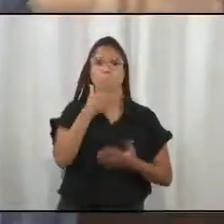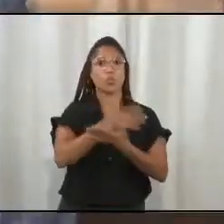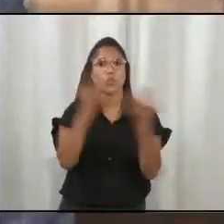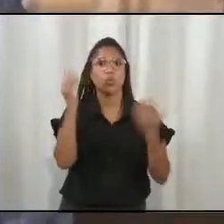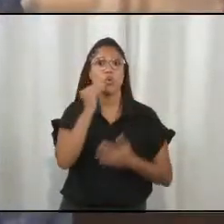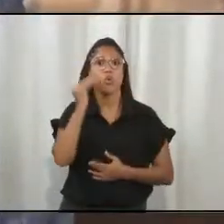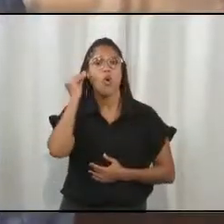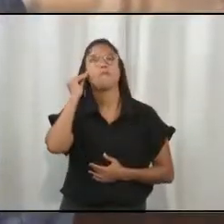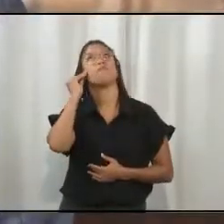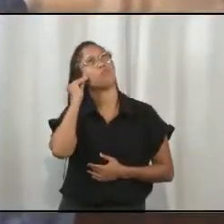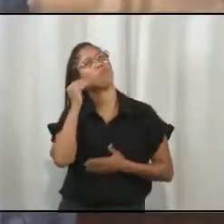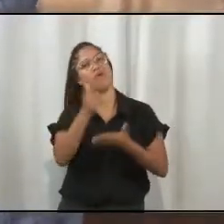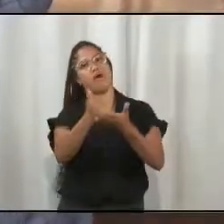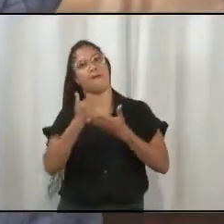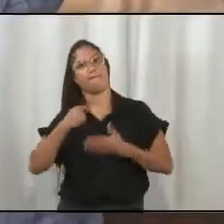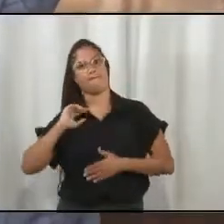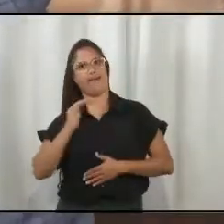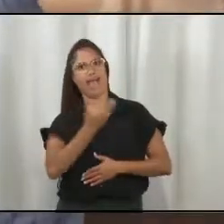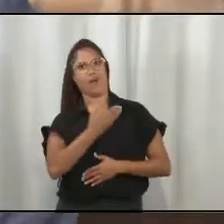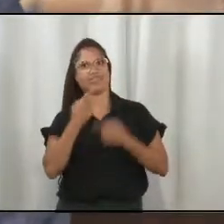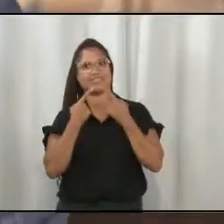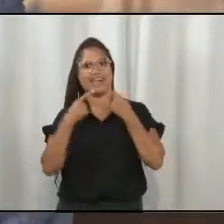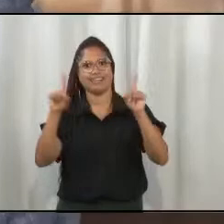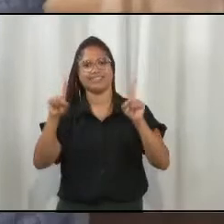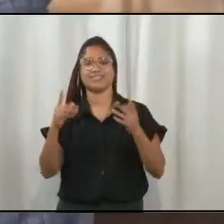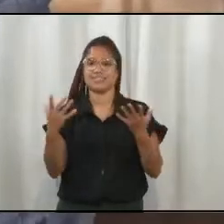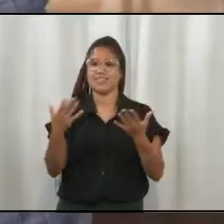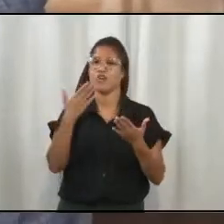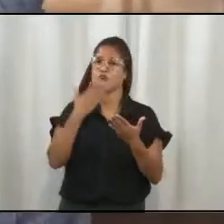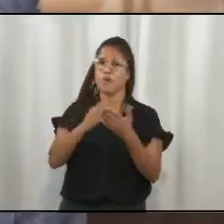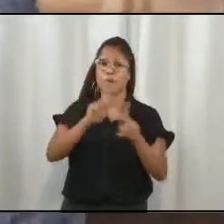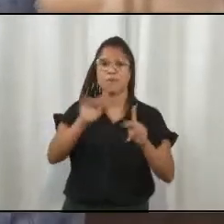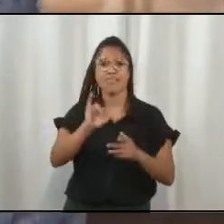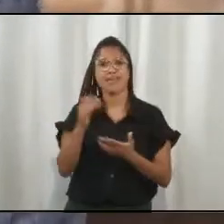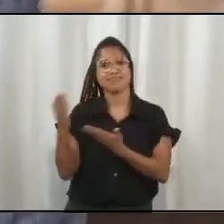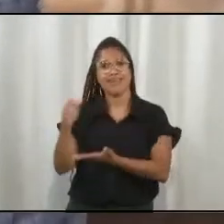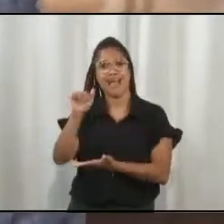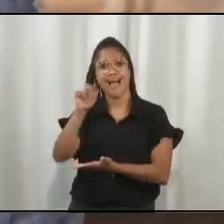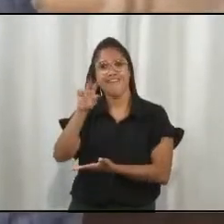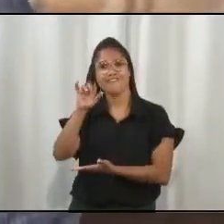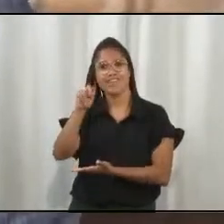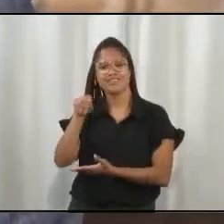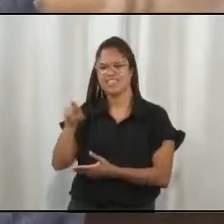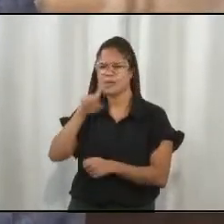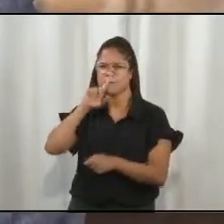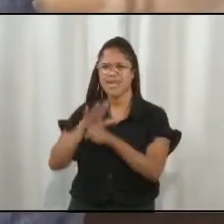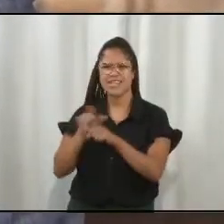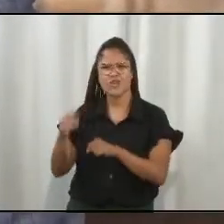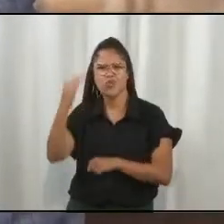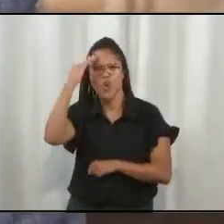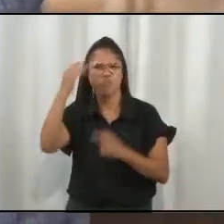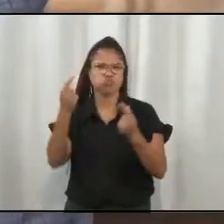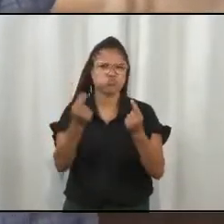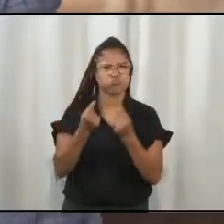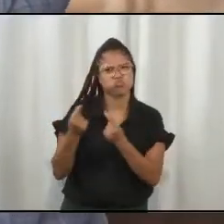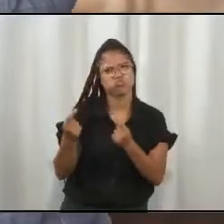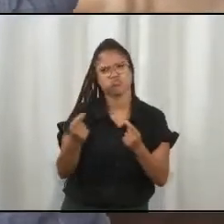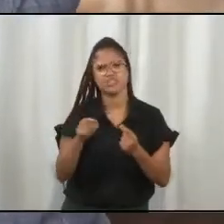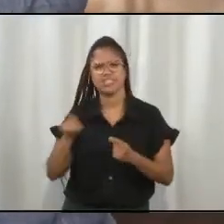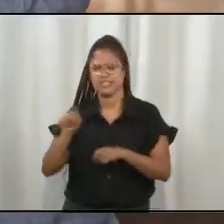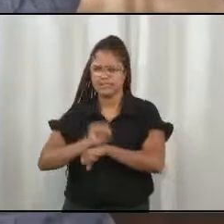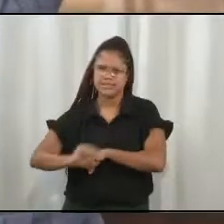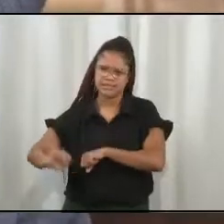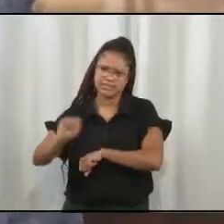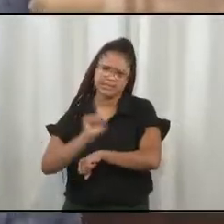our success. And we have great folks like Alvin who certainly are committed and know the work and are working through this